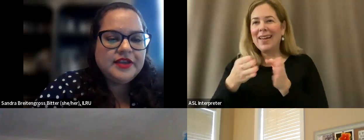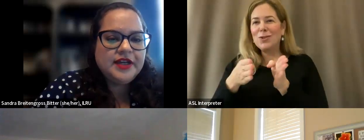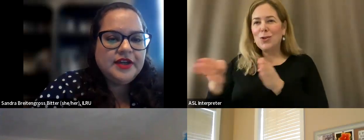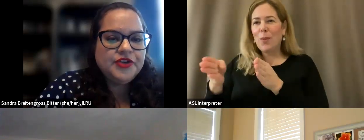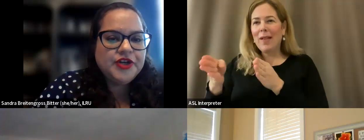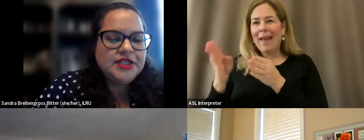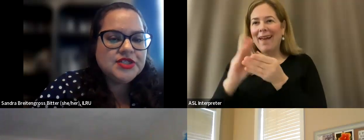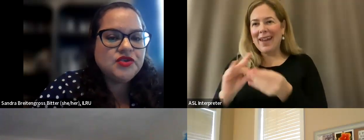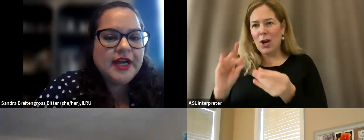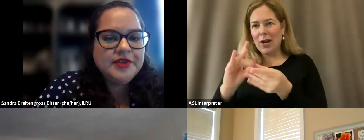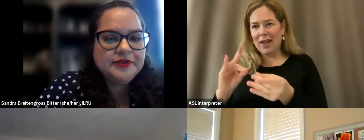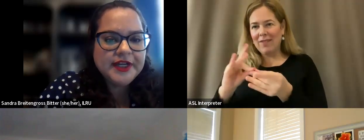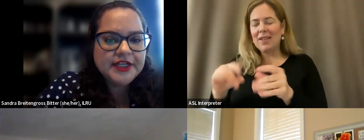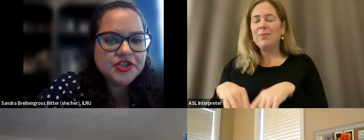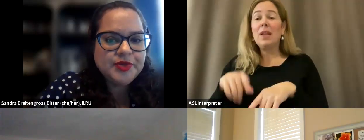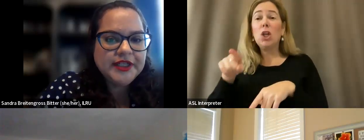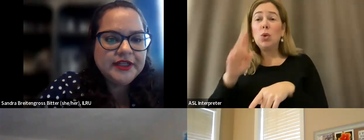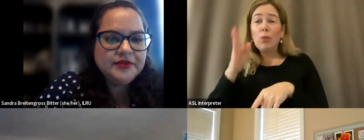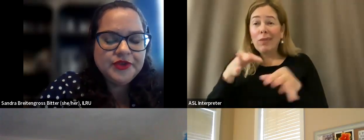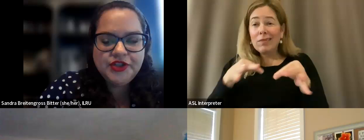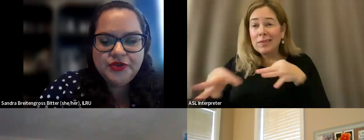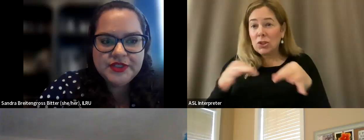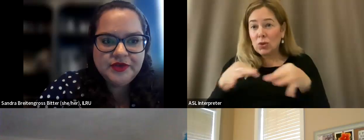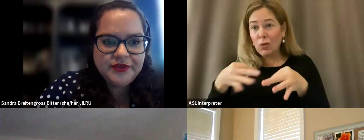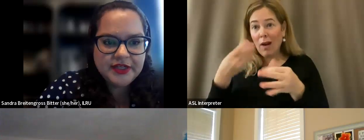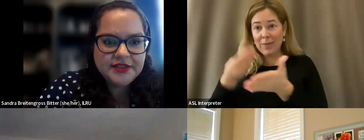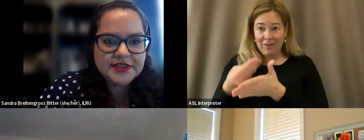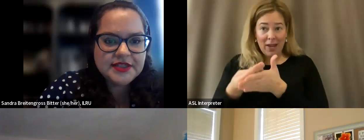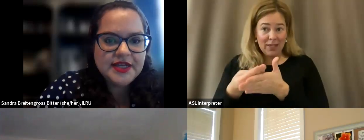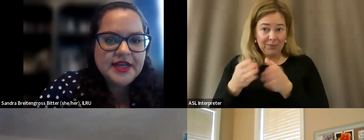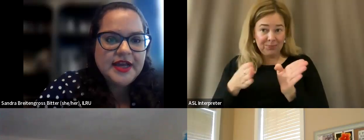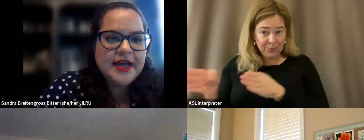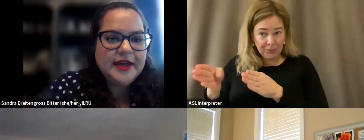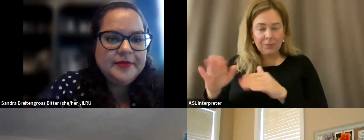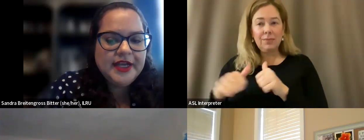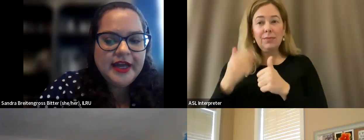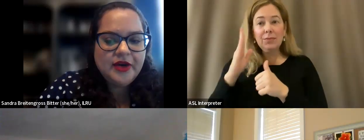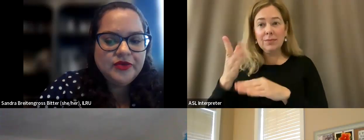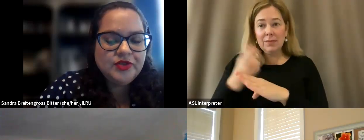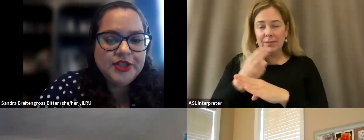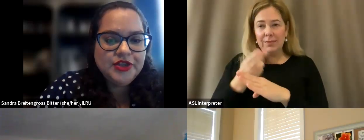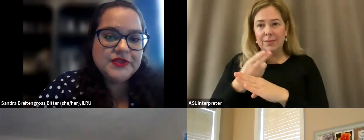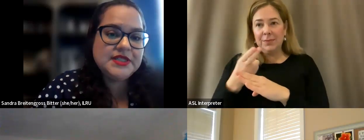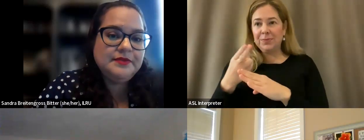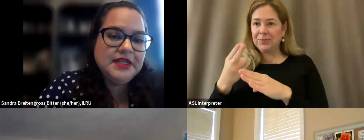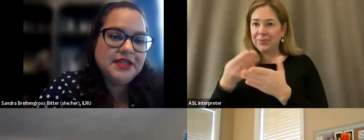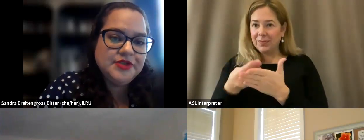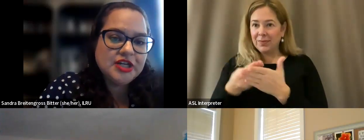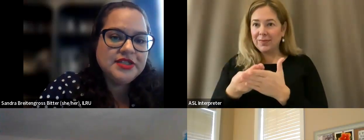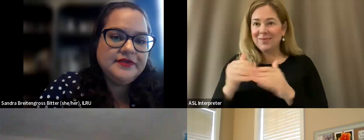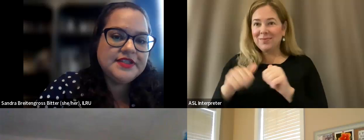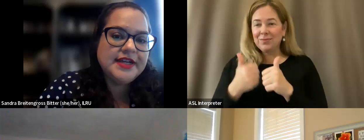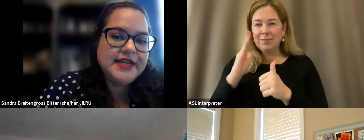where you're going to describe the financial plan for the use of the funds and how they'll be used to meet